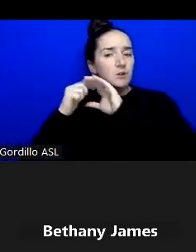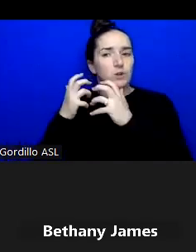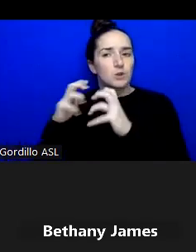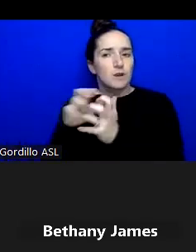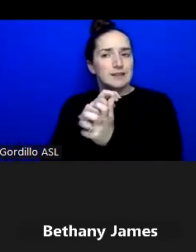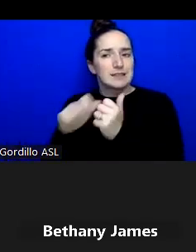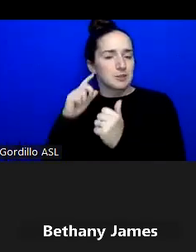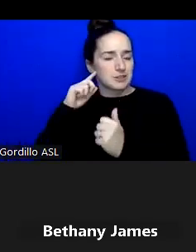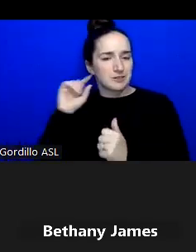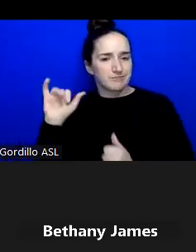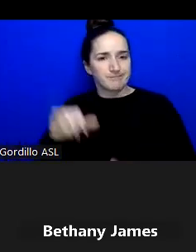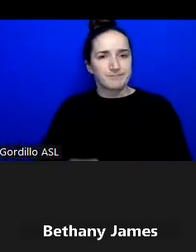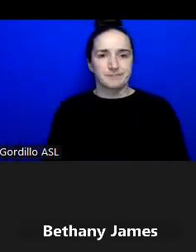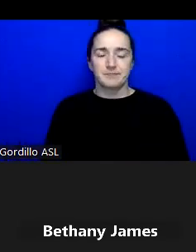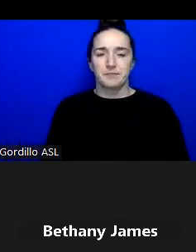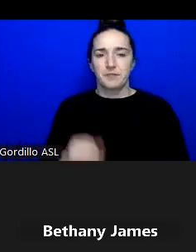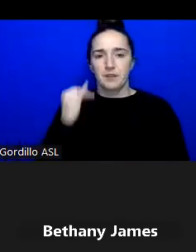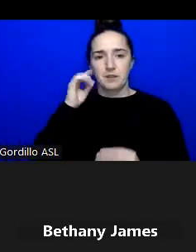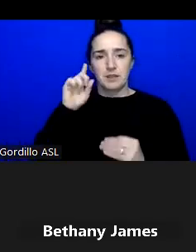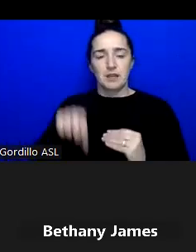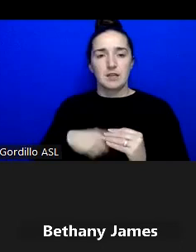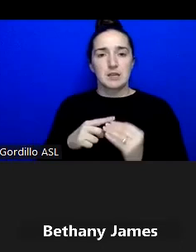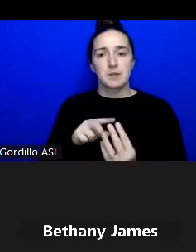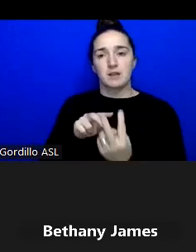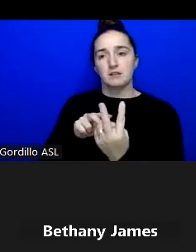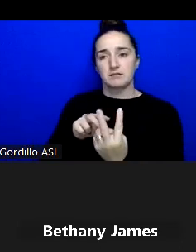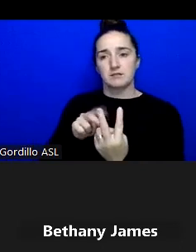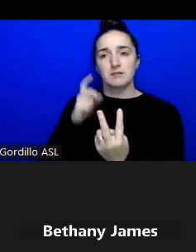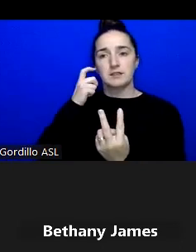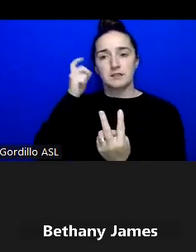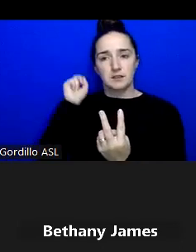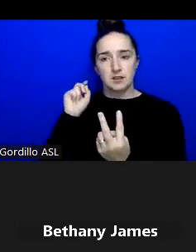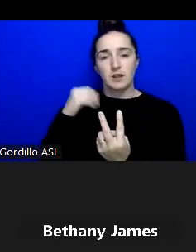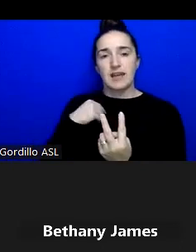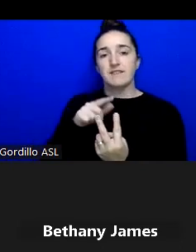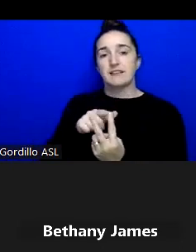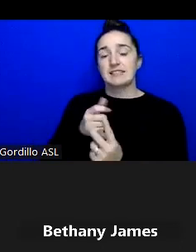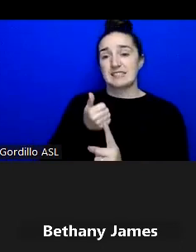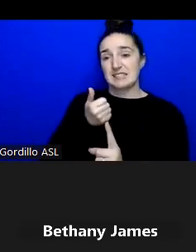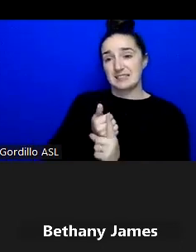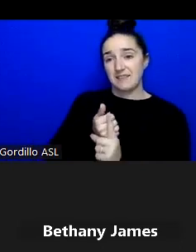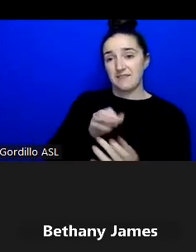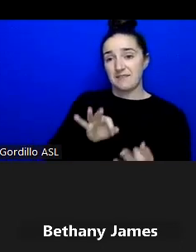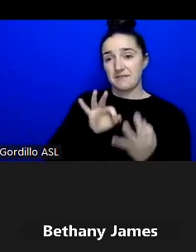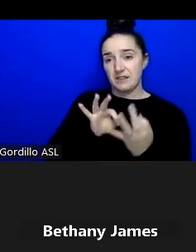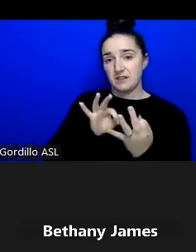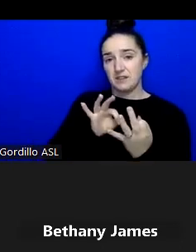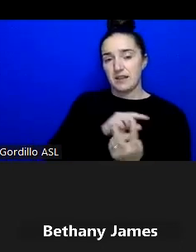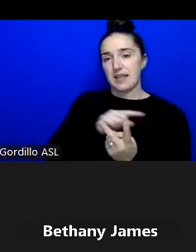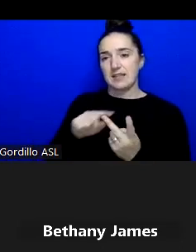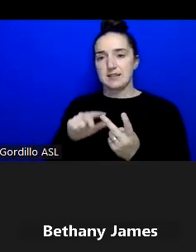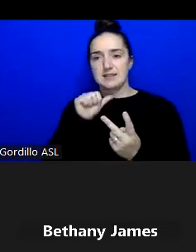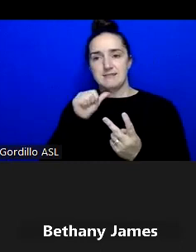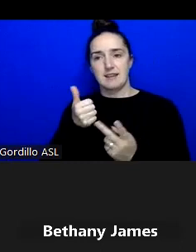fall into two categories. So we have self-fitting devices, and then we have non-self-fitting devices. The